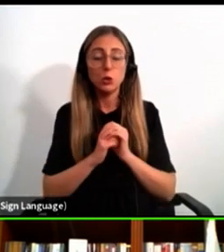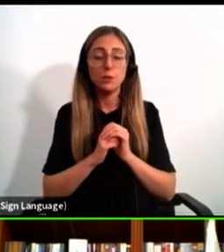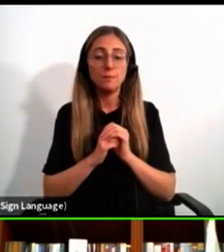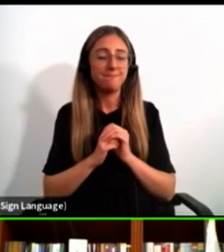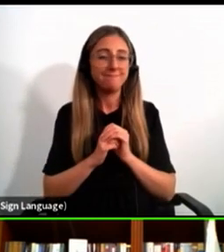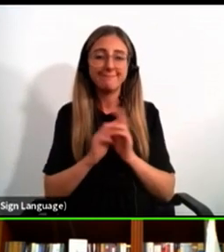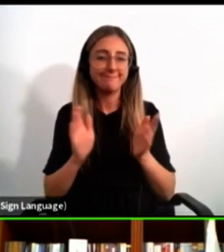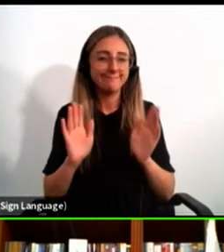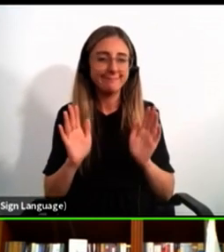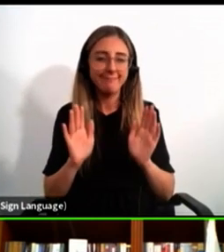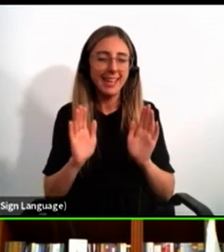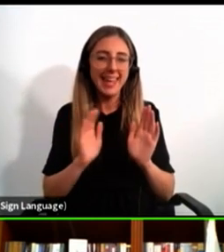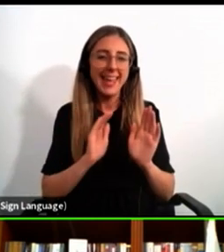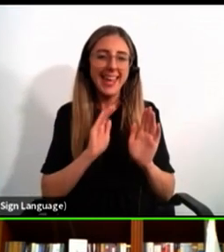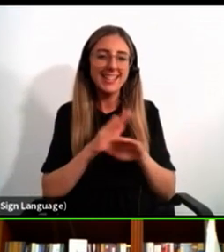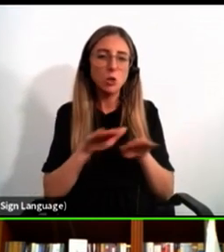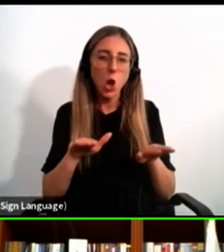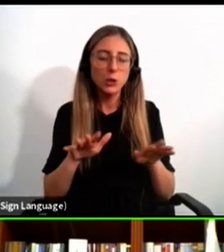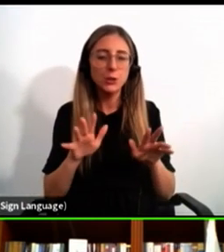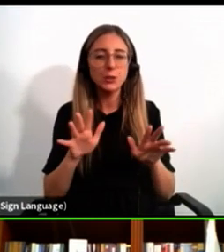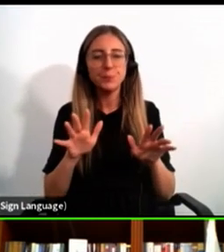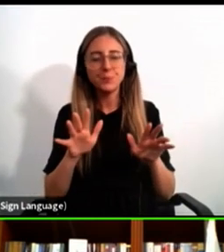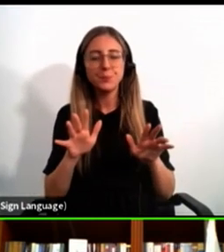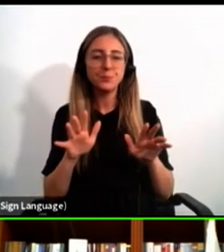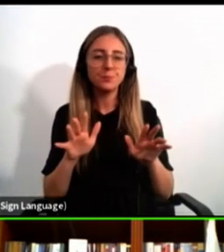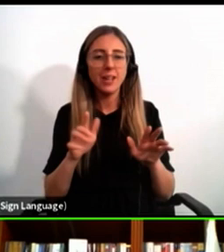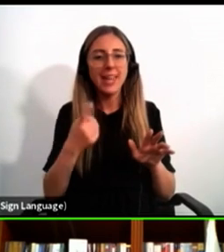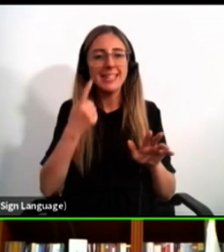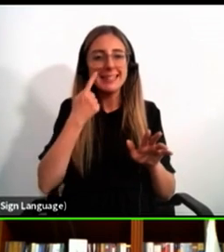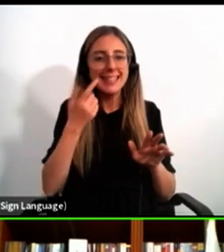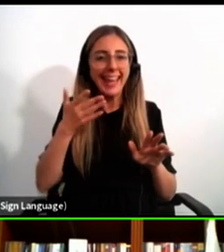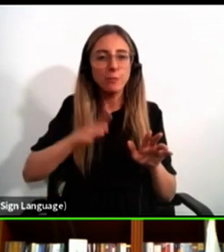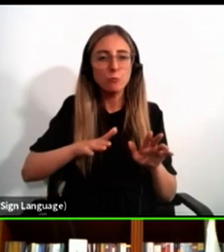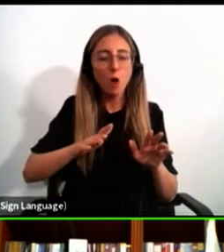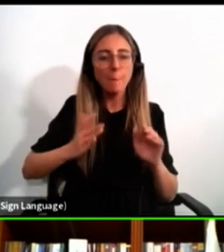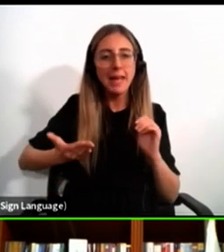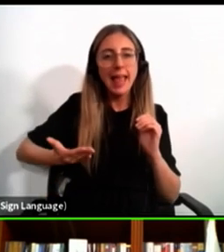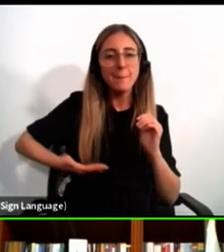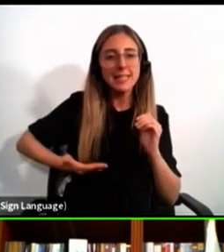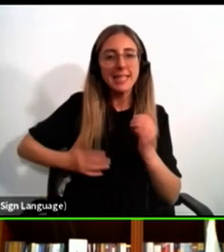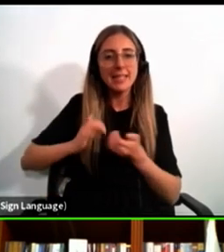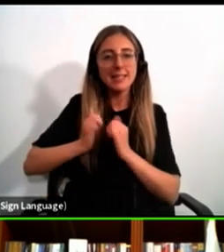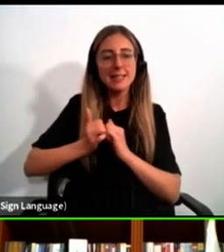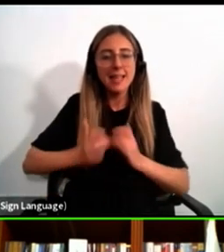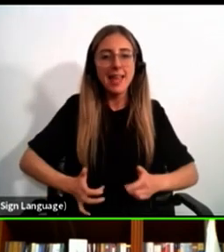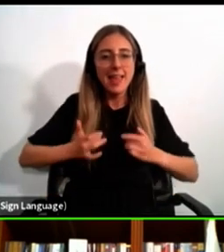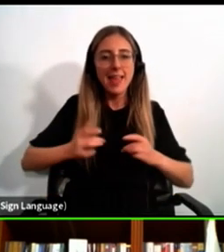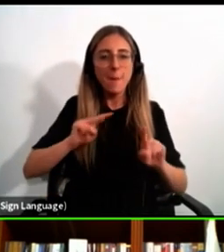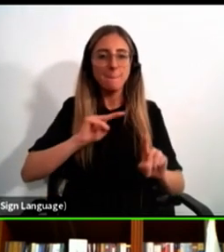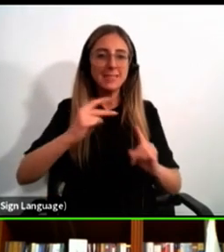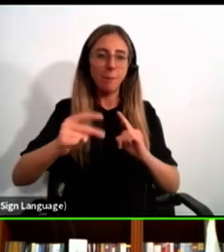is not seen from a business perspective. So a